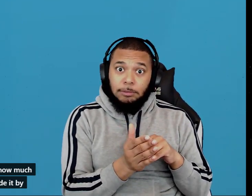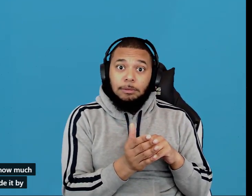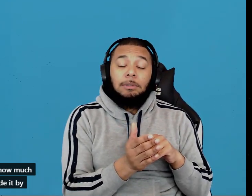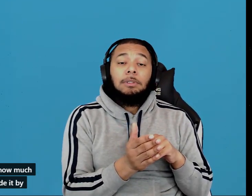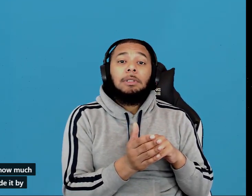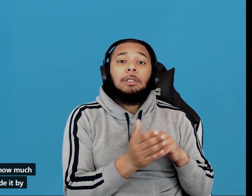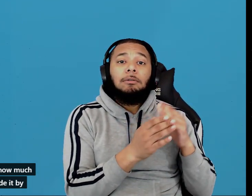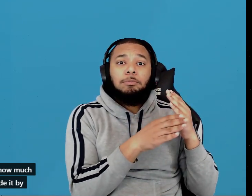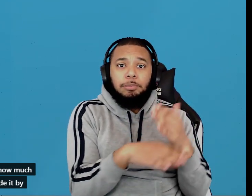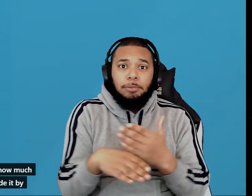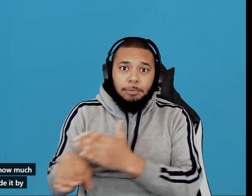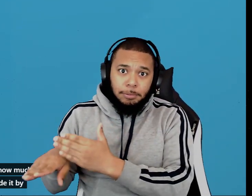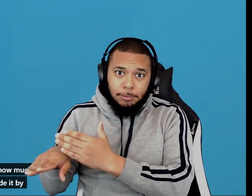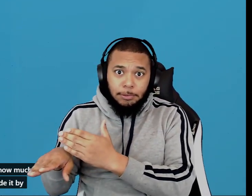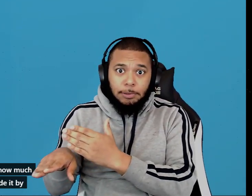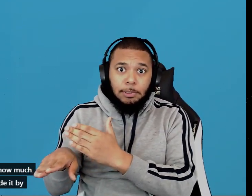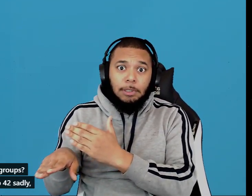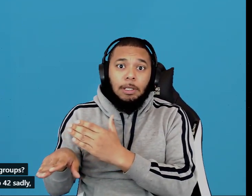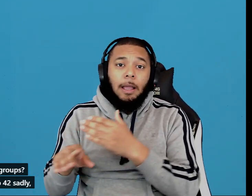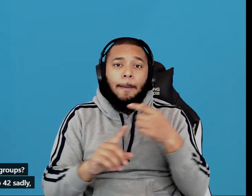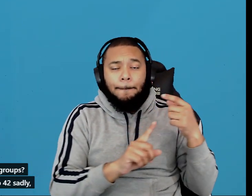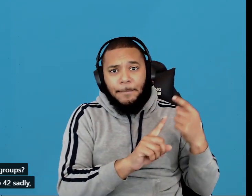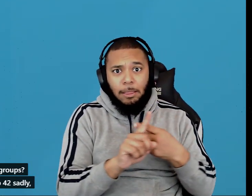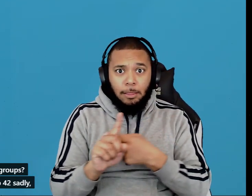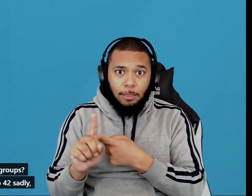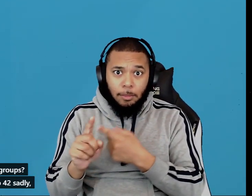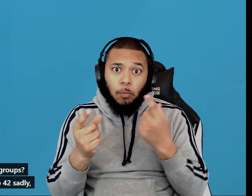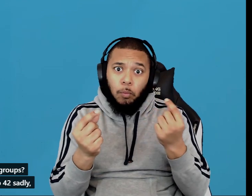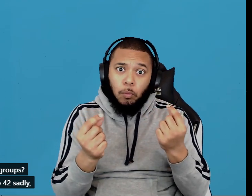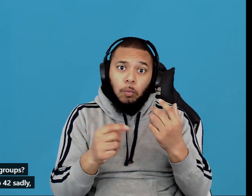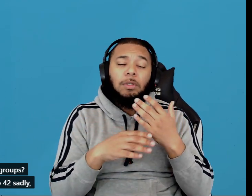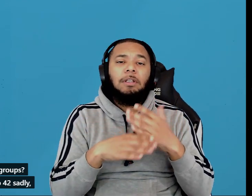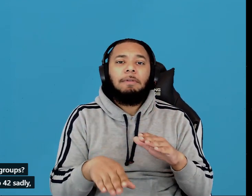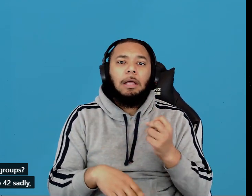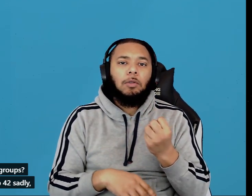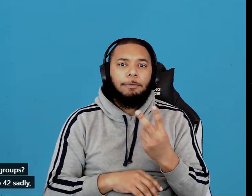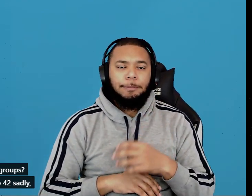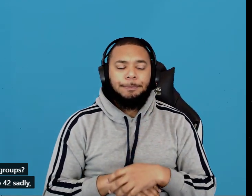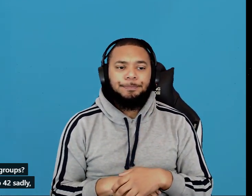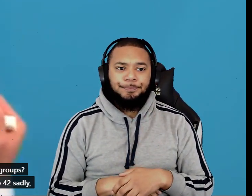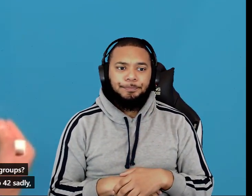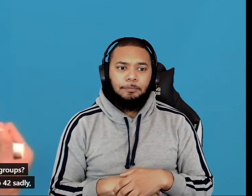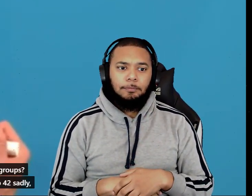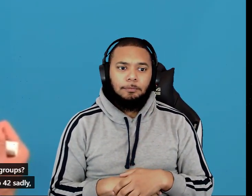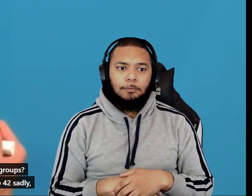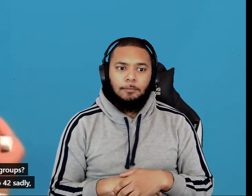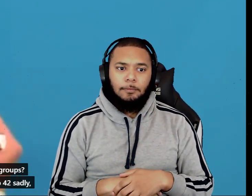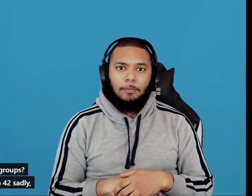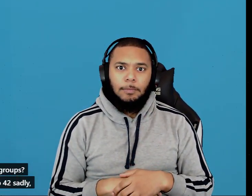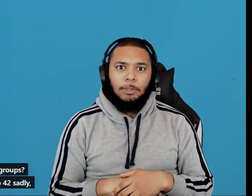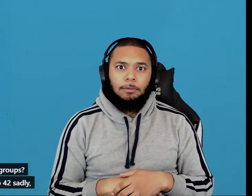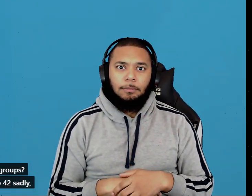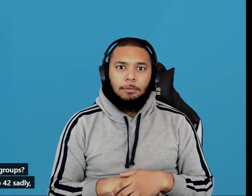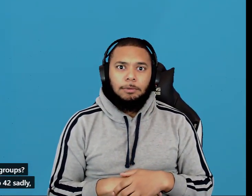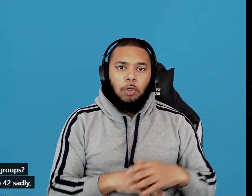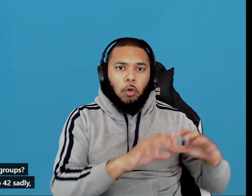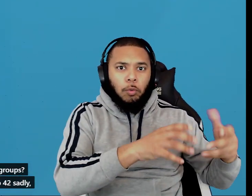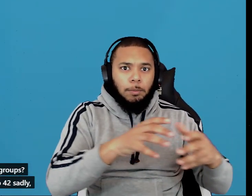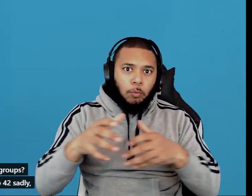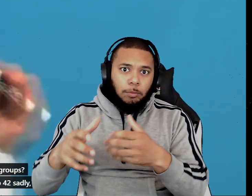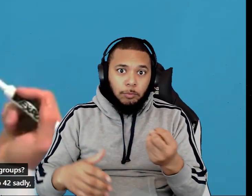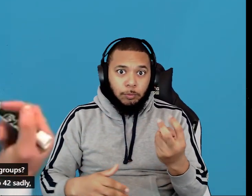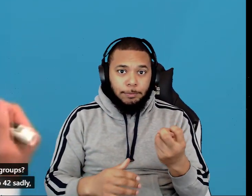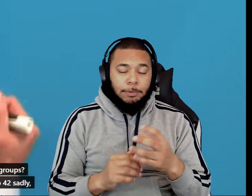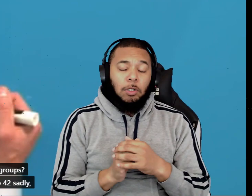year, we can divide it by 12. Right? How much is that in 12 groups? Well,